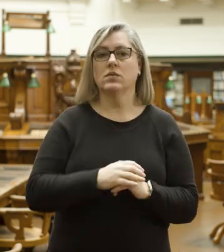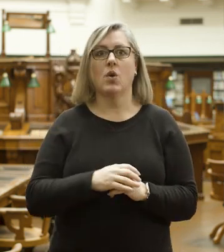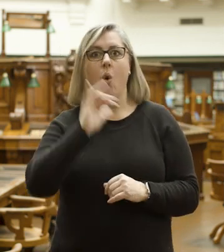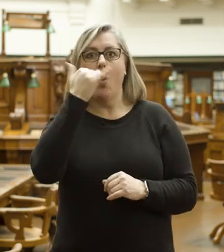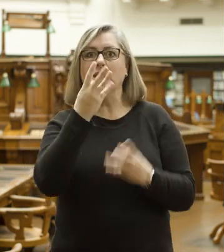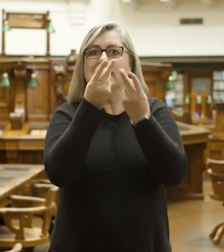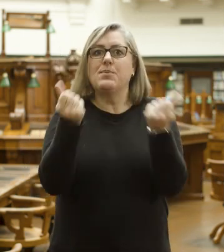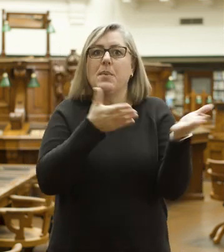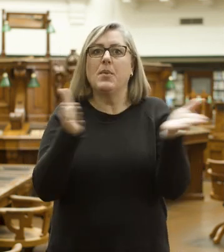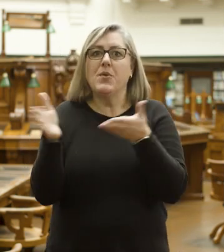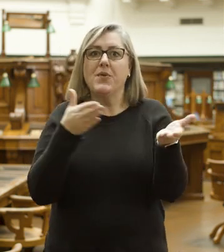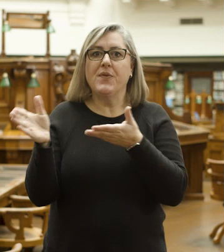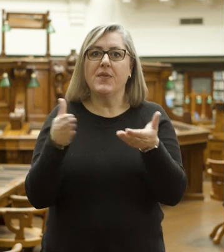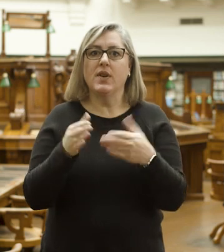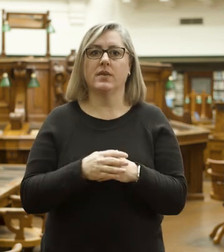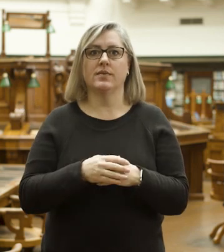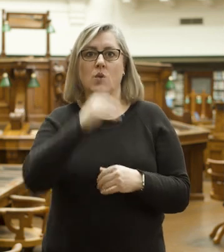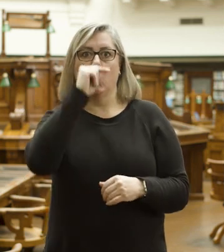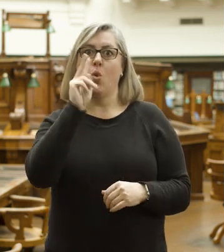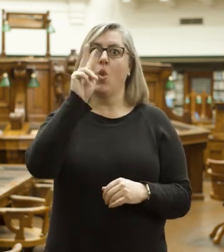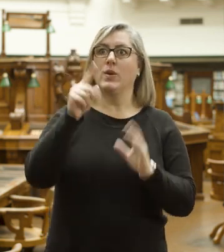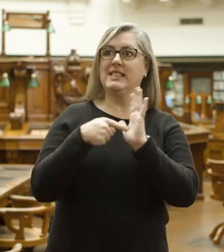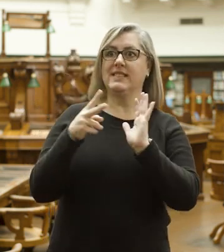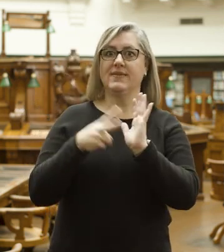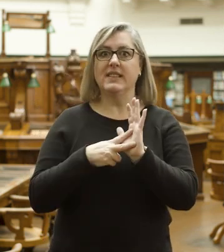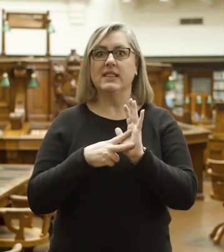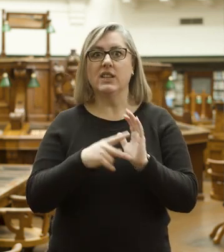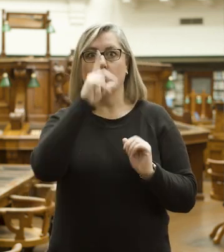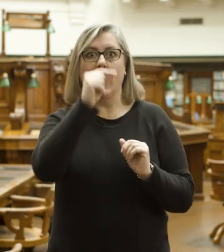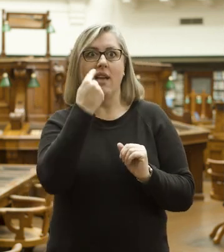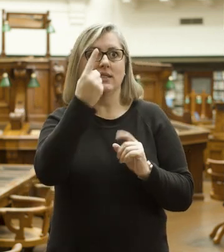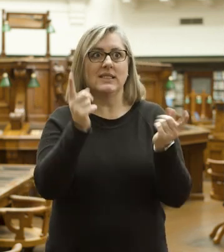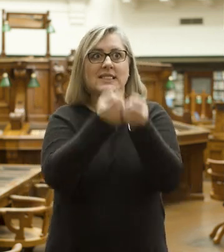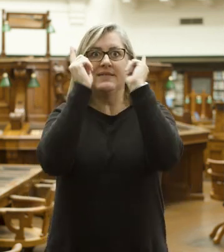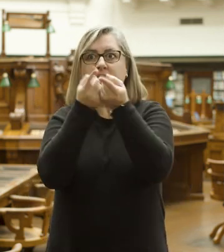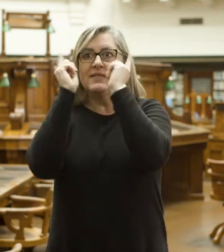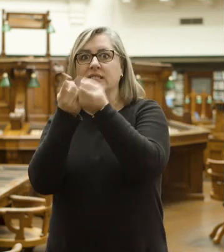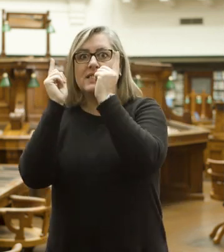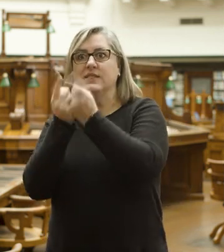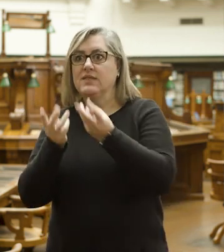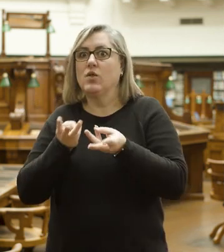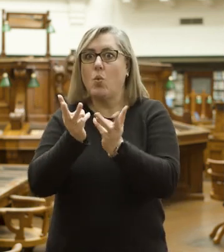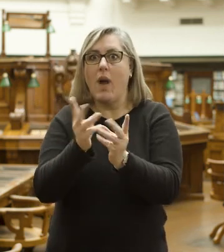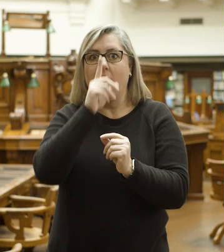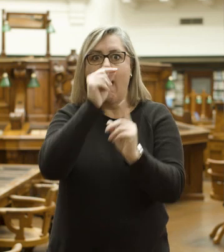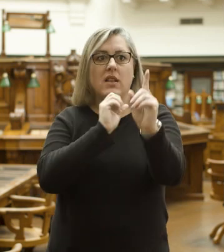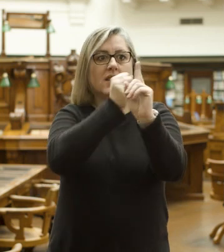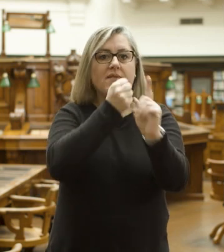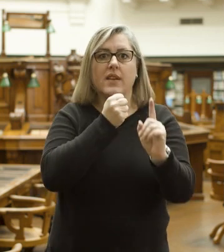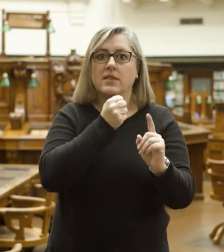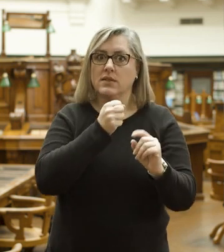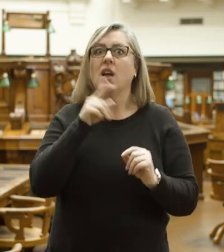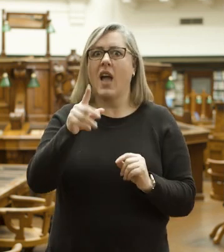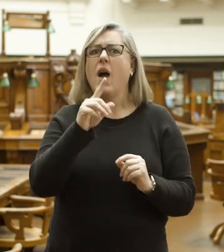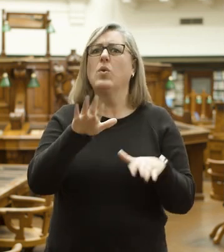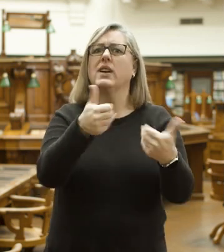that's moving. Maybe look at the television and see all the different ways in which this effect can affect you. I'm also going to provide